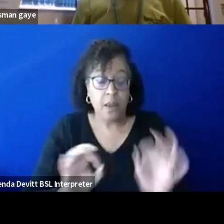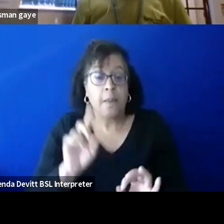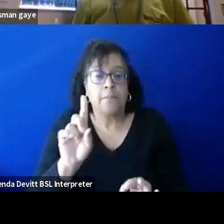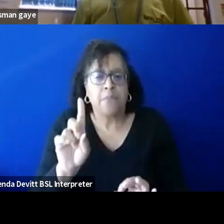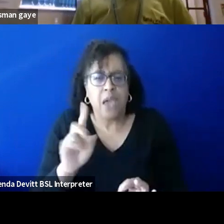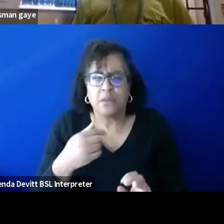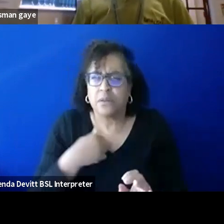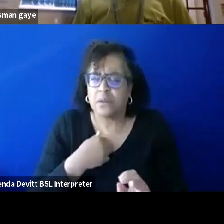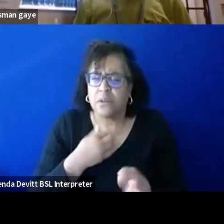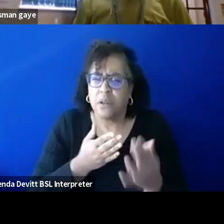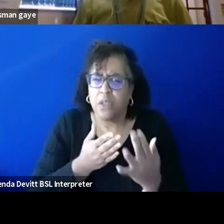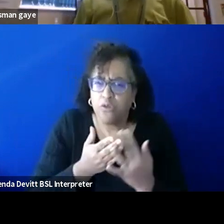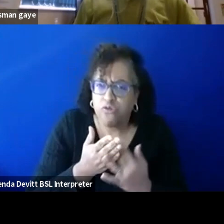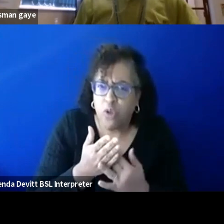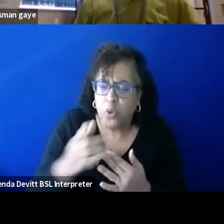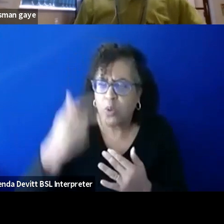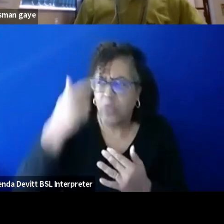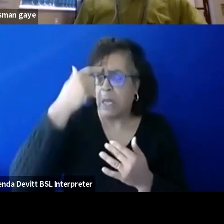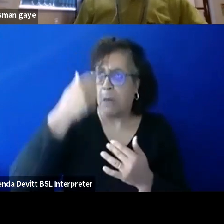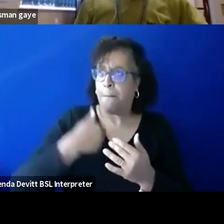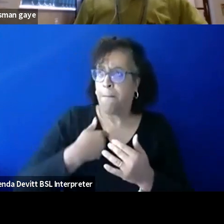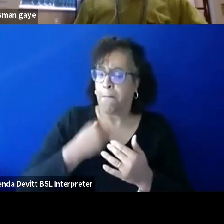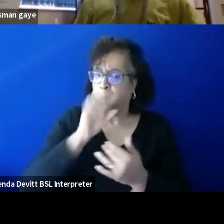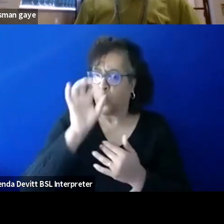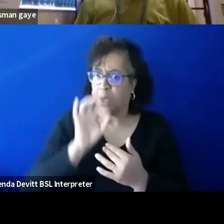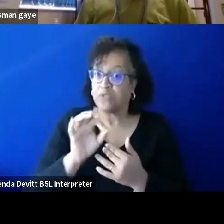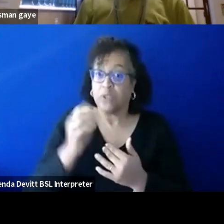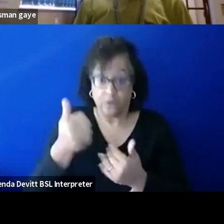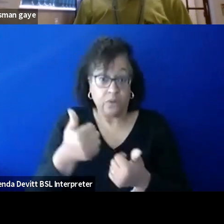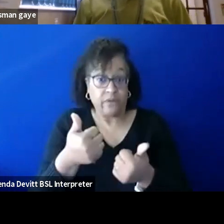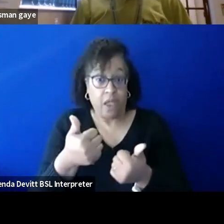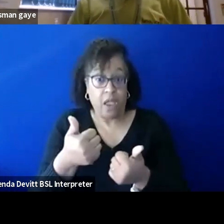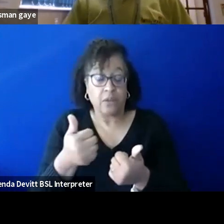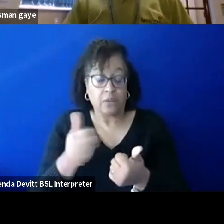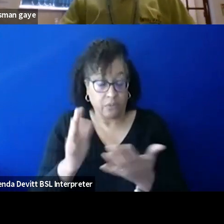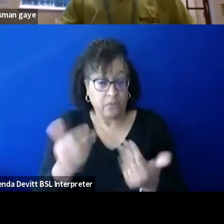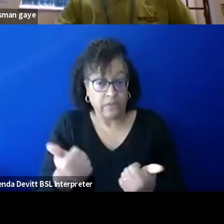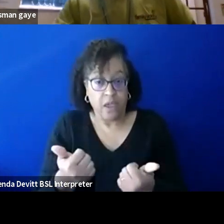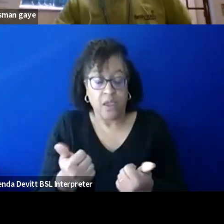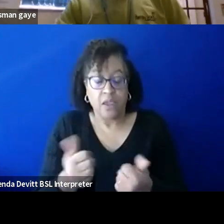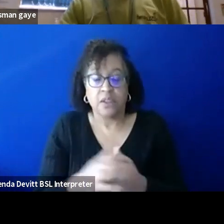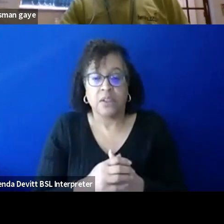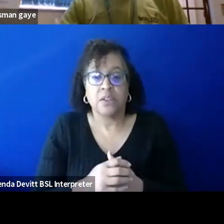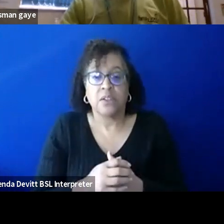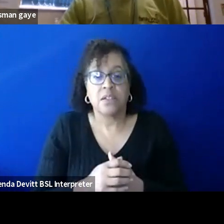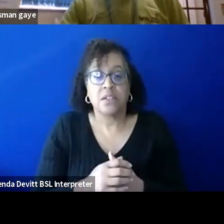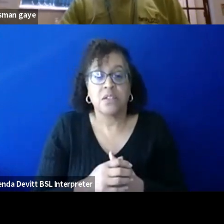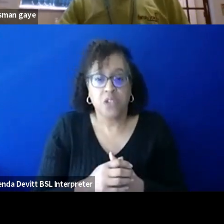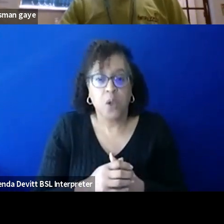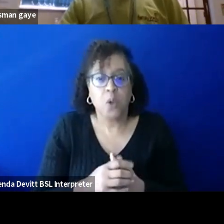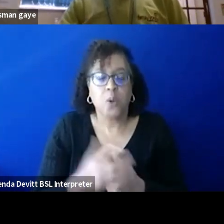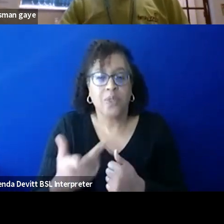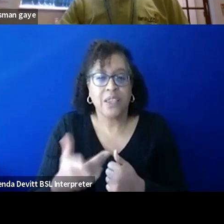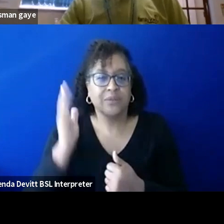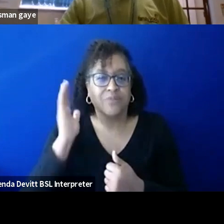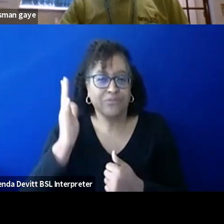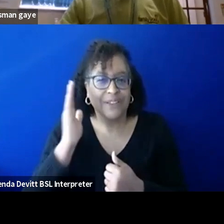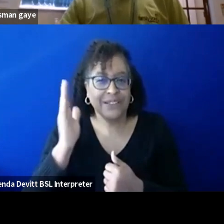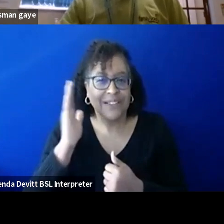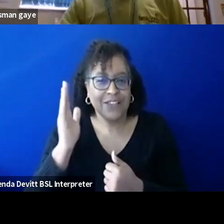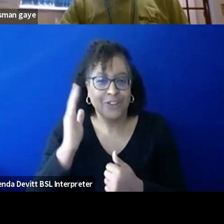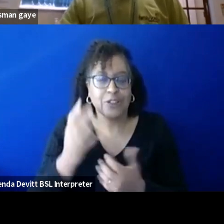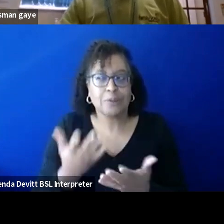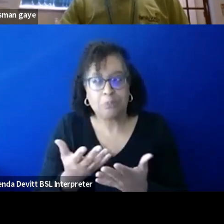hand and we can answer them as we go through. It's quite a long presentation. We've got a lot to go through. Normally, we would do